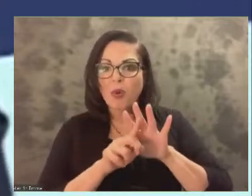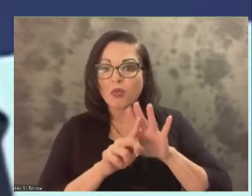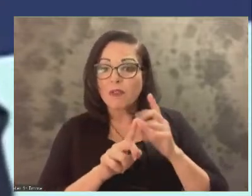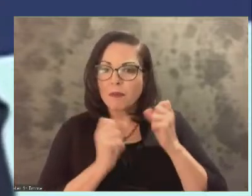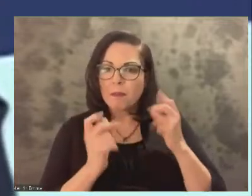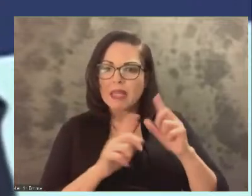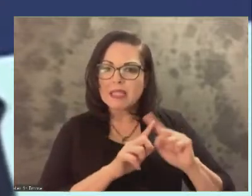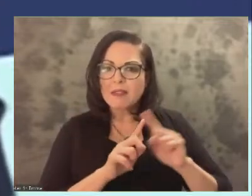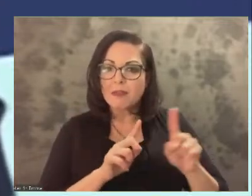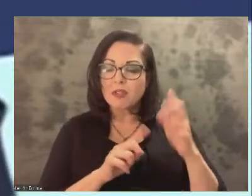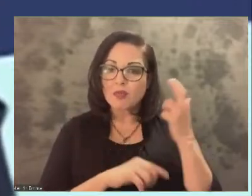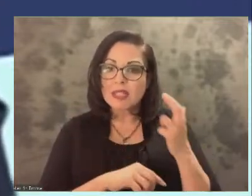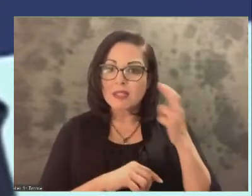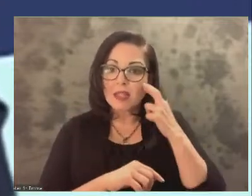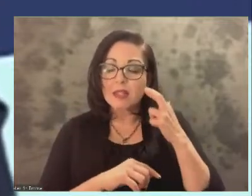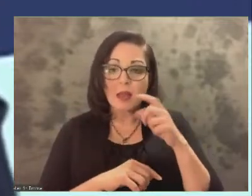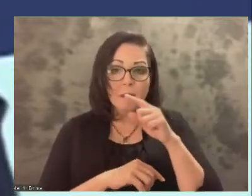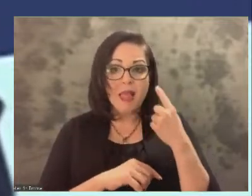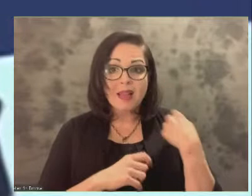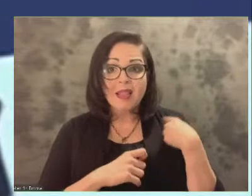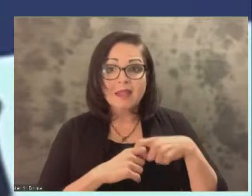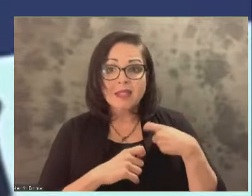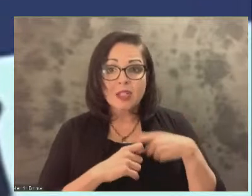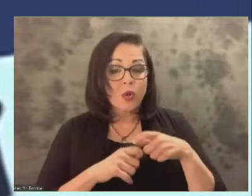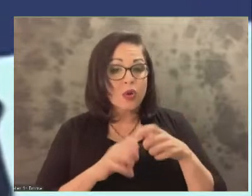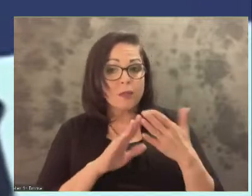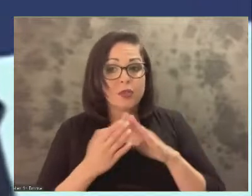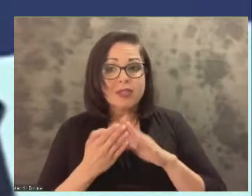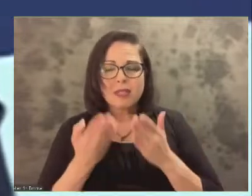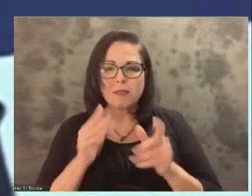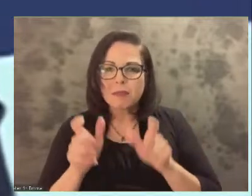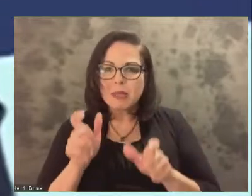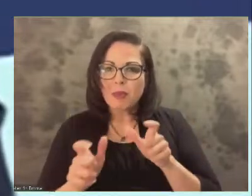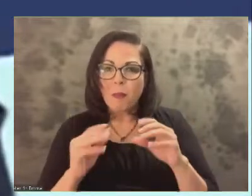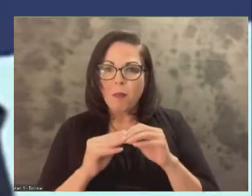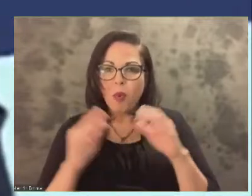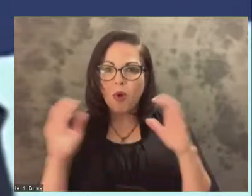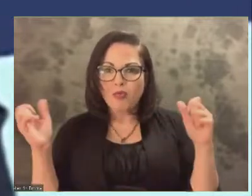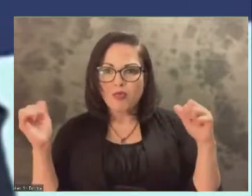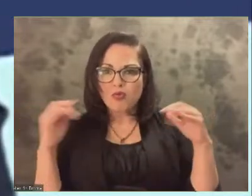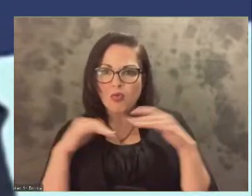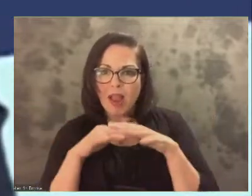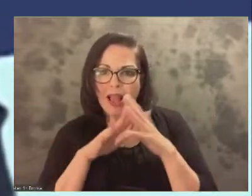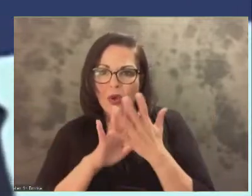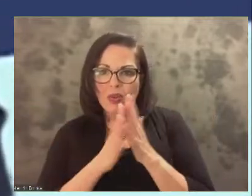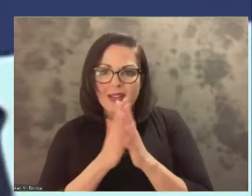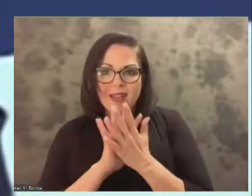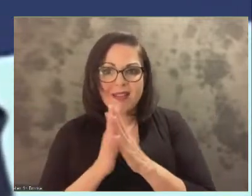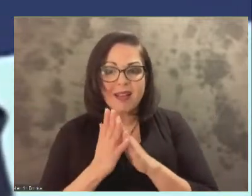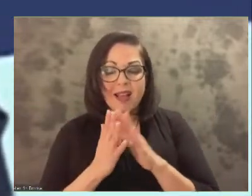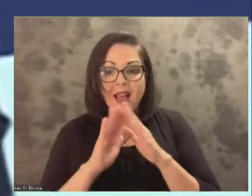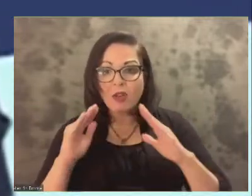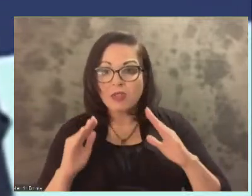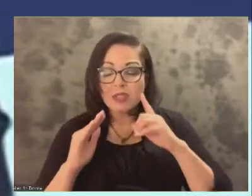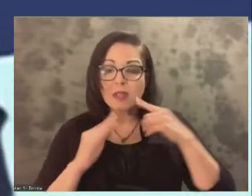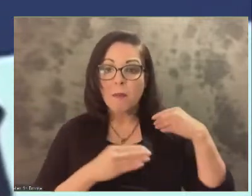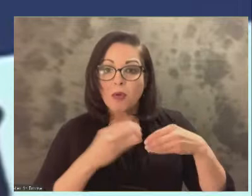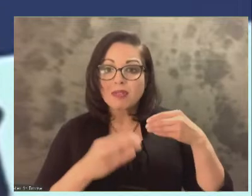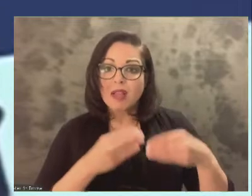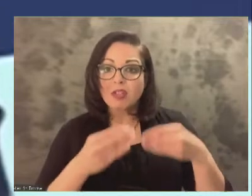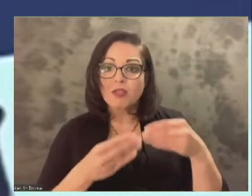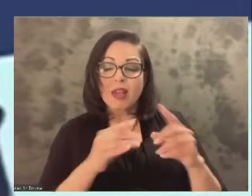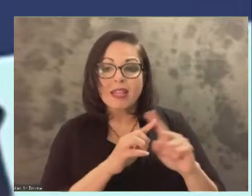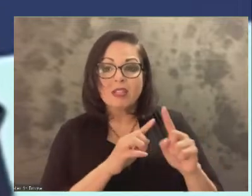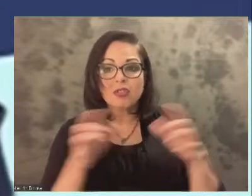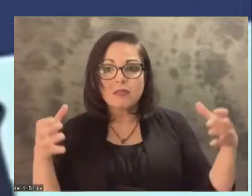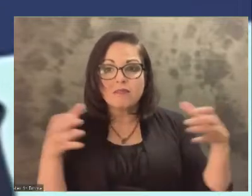Black and Latino communities, for example, people are more likely to live in more crowded households, multi-generational homes, to hold essential